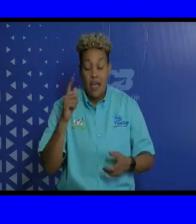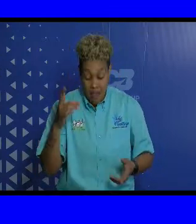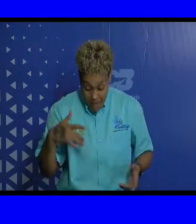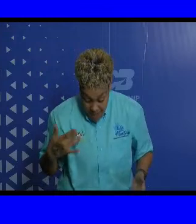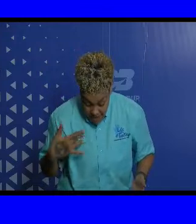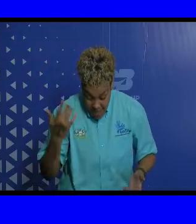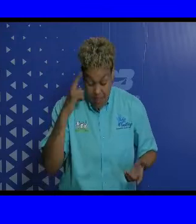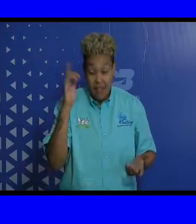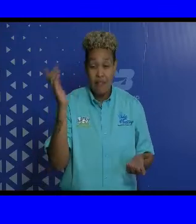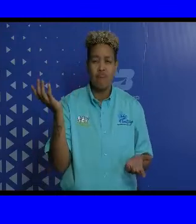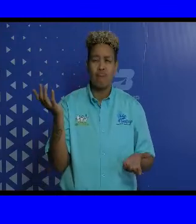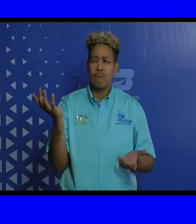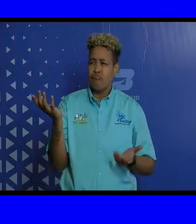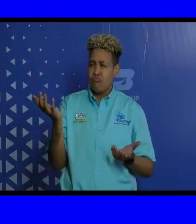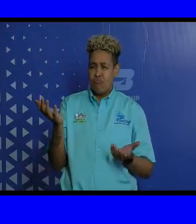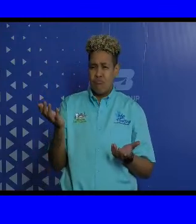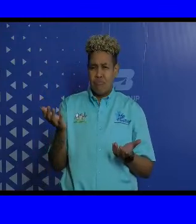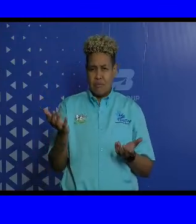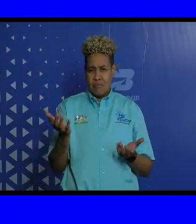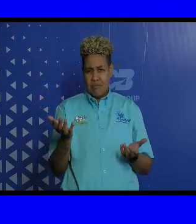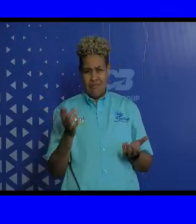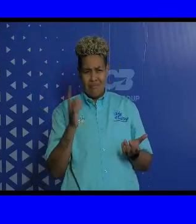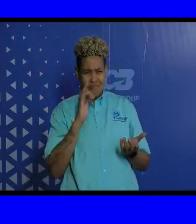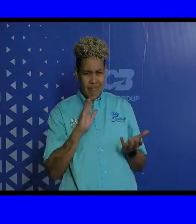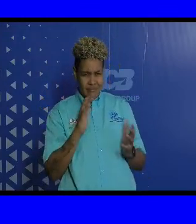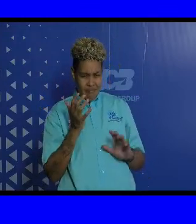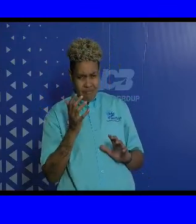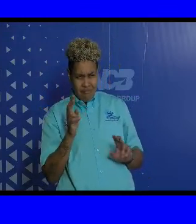dilution. So with respect to the